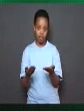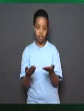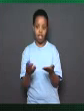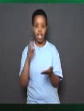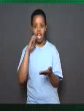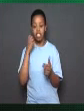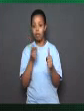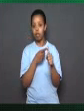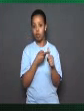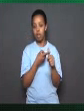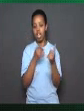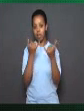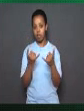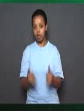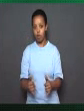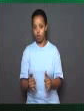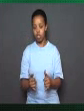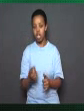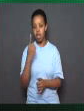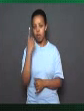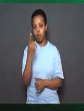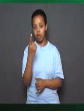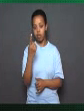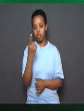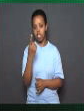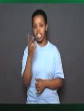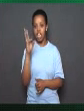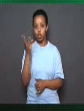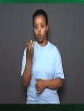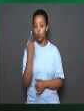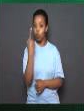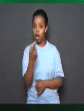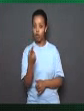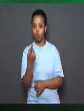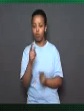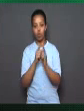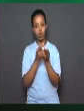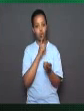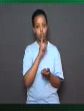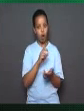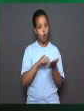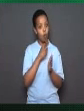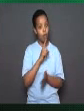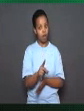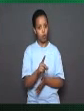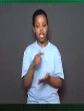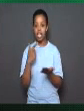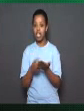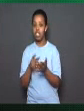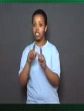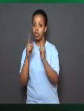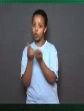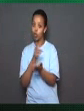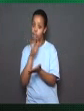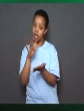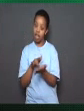first classified into one of these 6 groups. From these